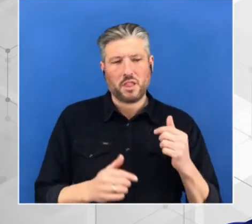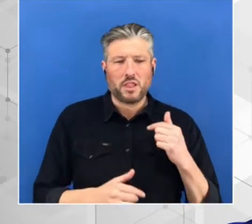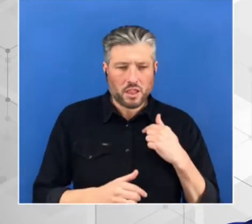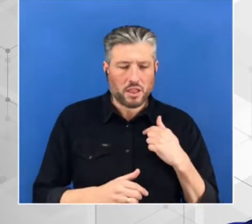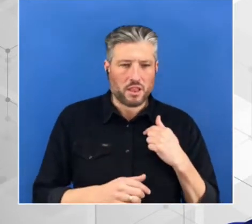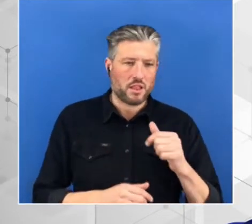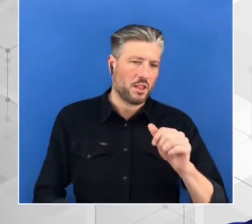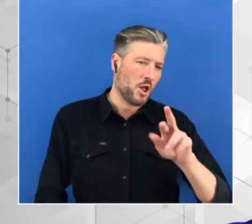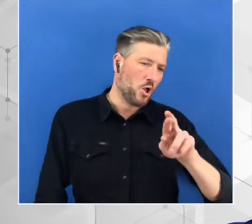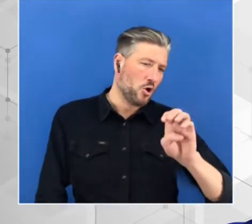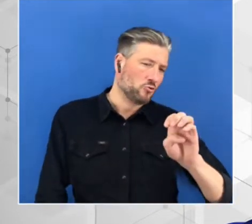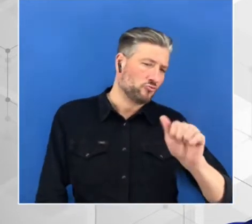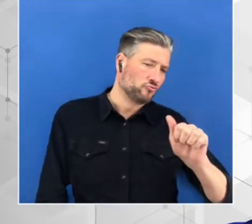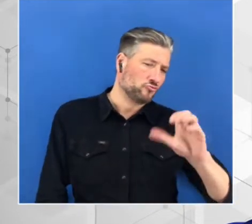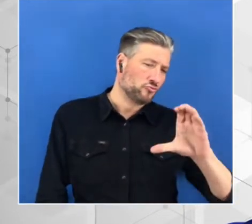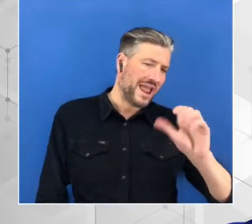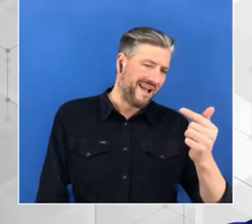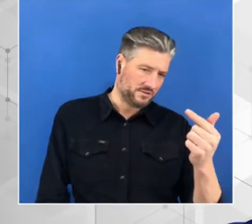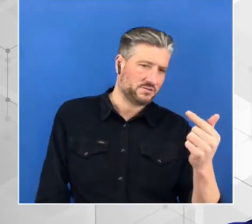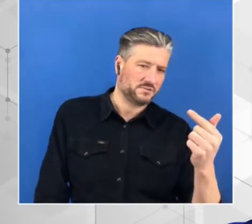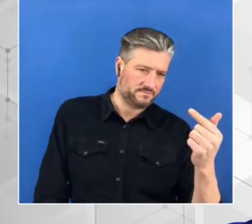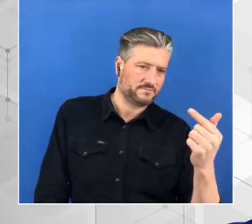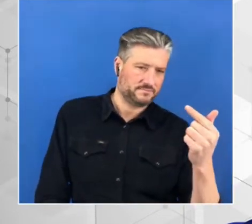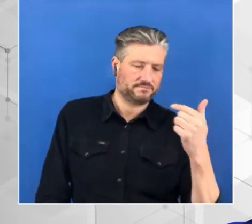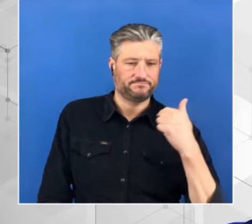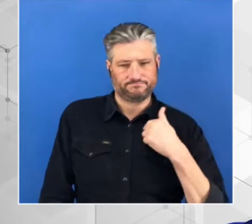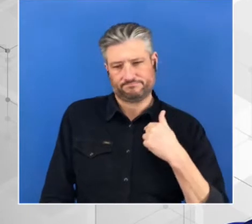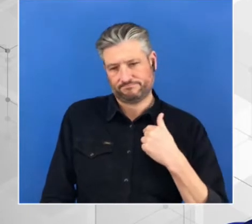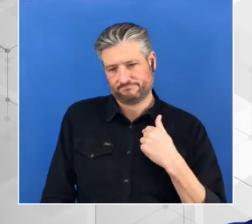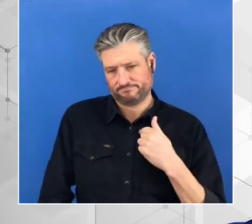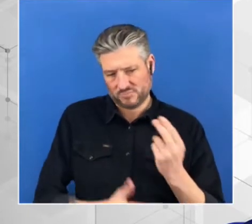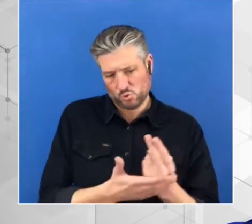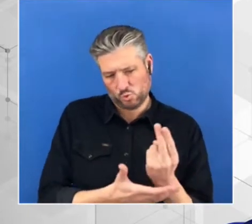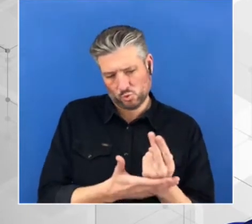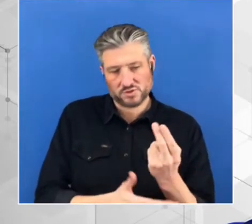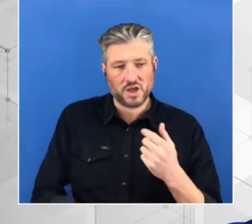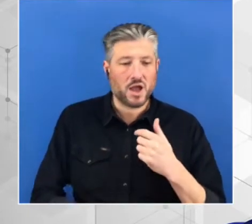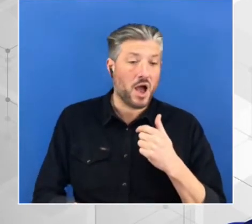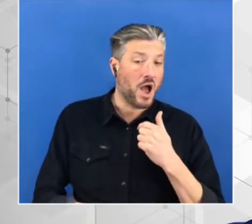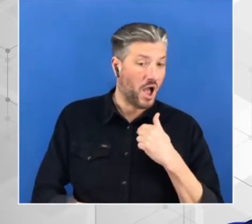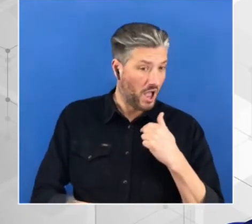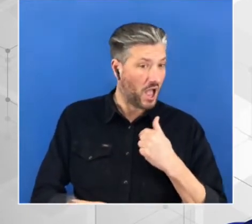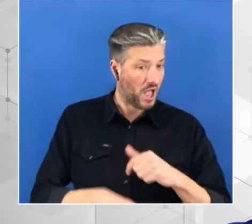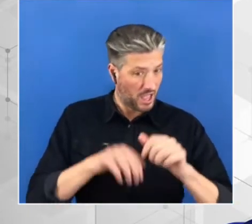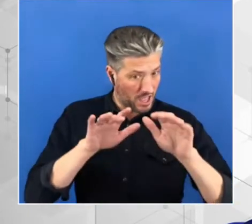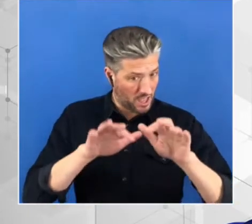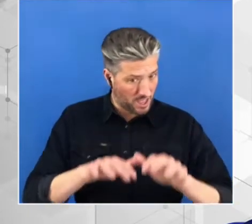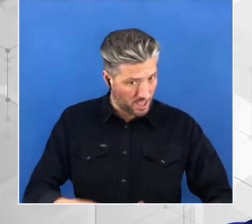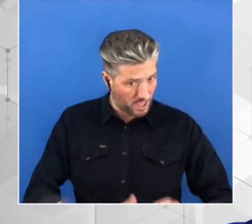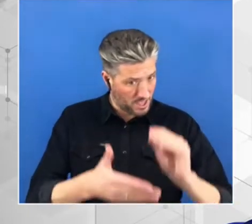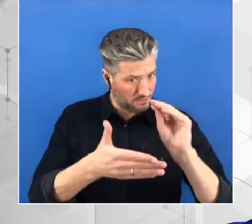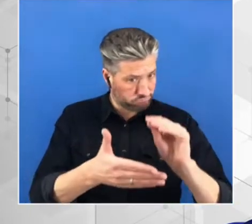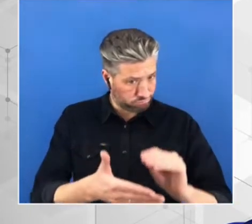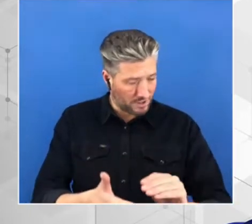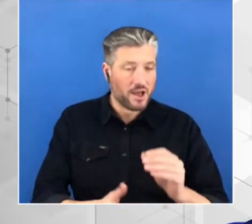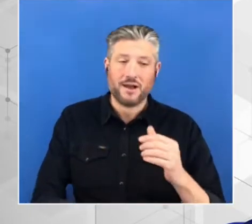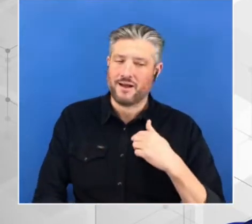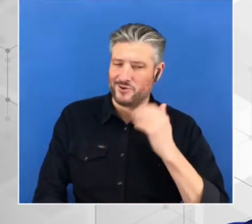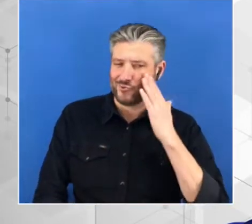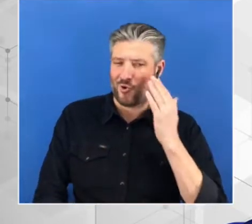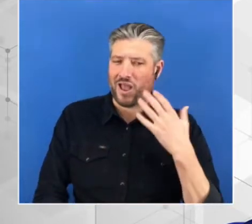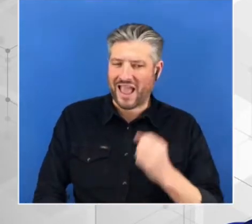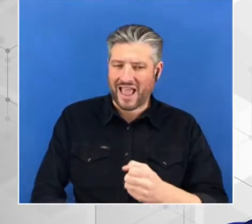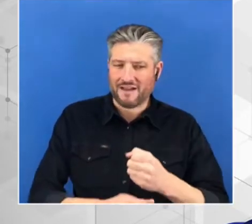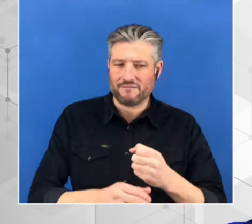3 small components and a bunch of errors in the main entry of the HTML. So the first component is a button. The second component